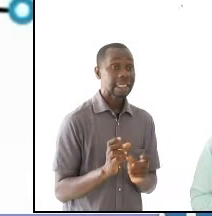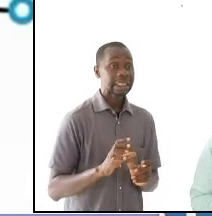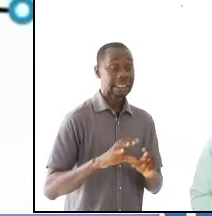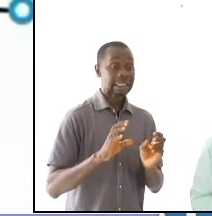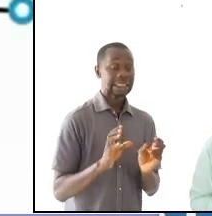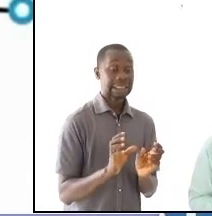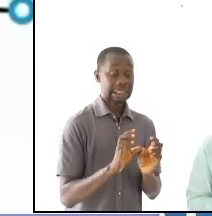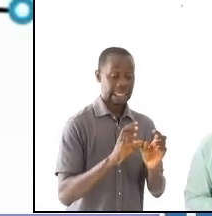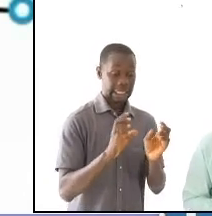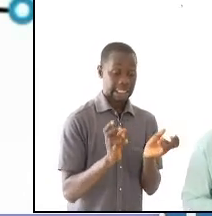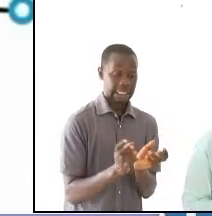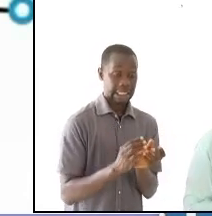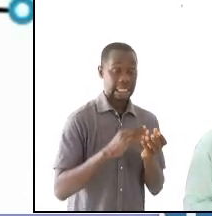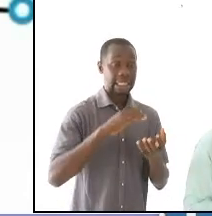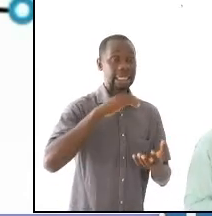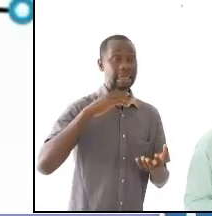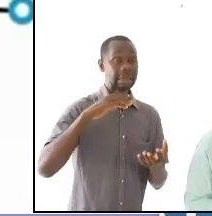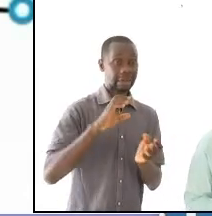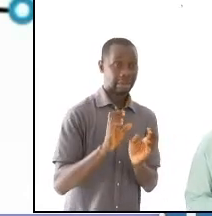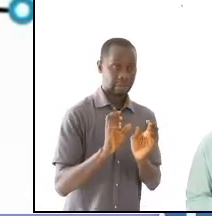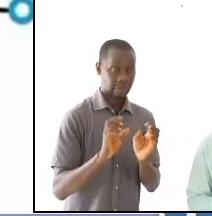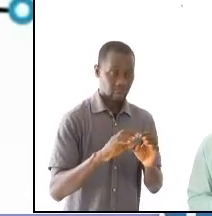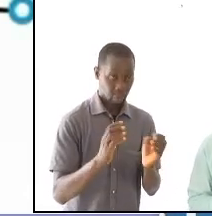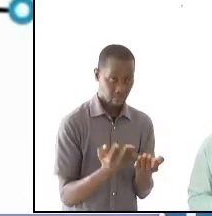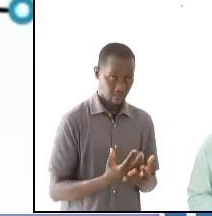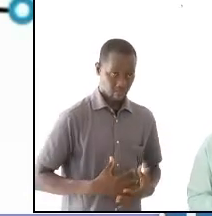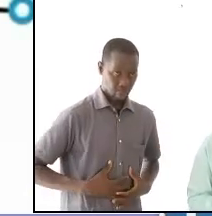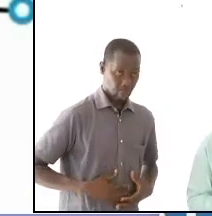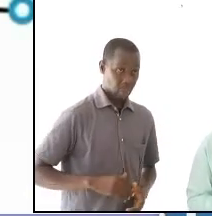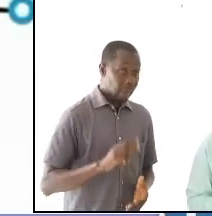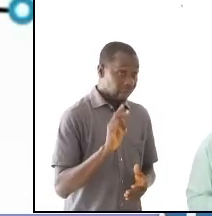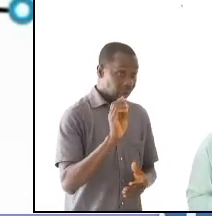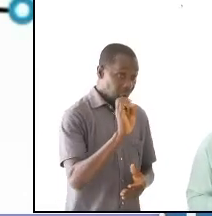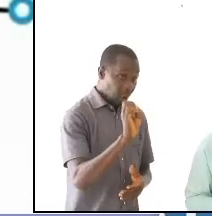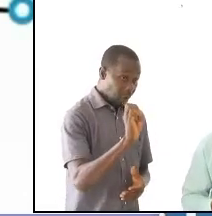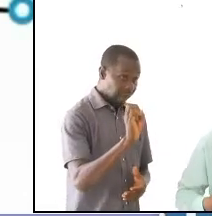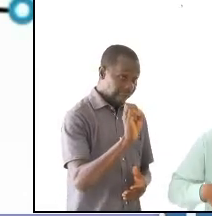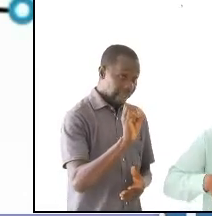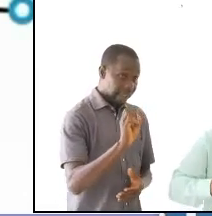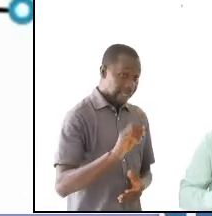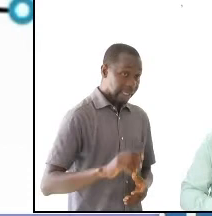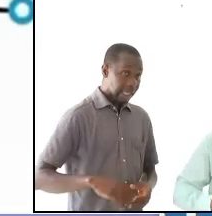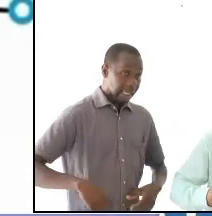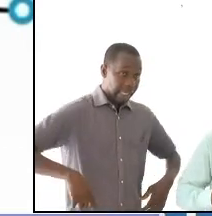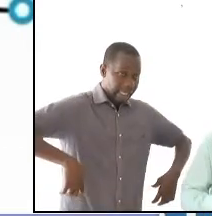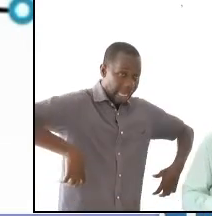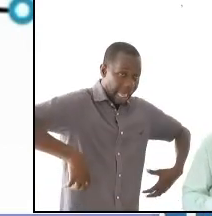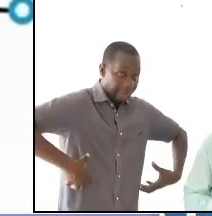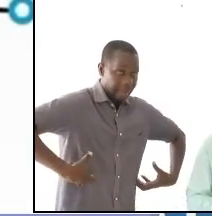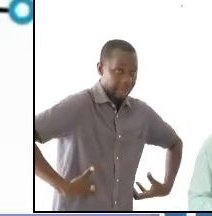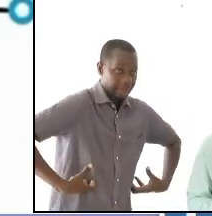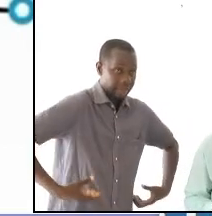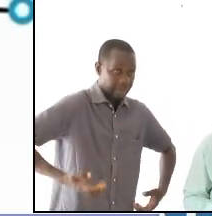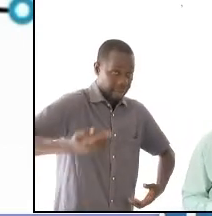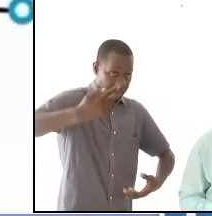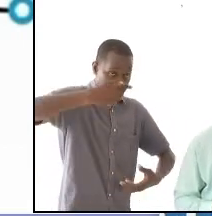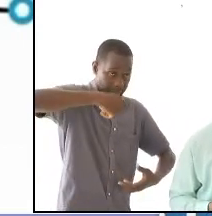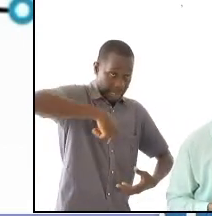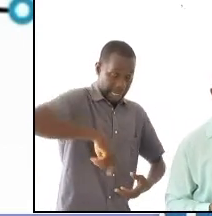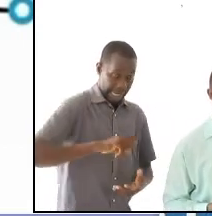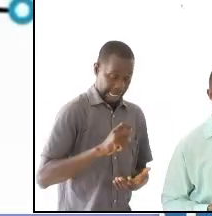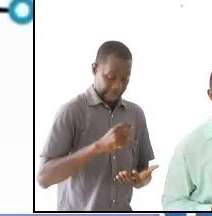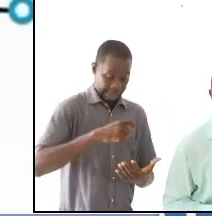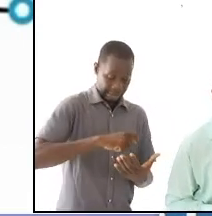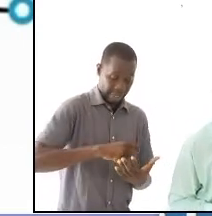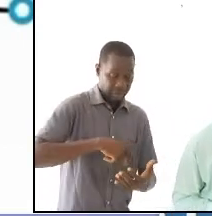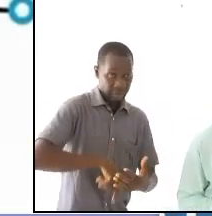the womb or the neck of the uterus. We have the ovary. We have the arms or the tubes through which, when egg is released,